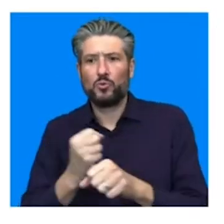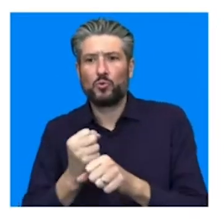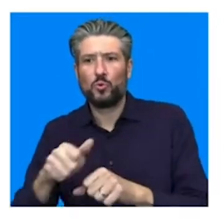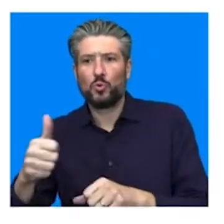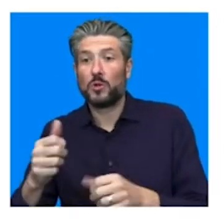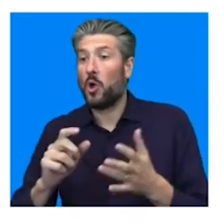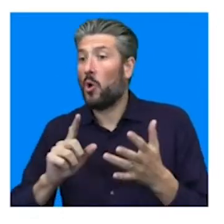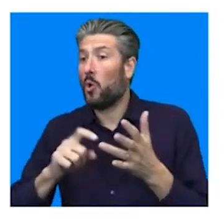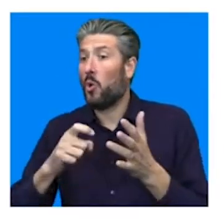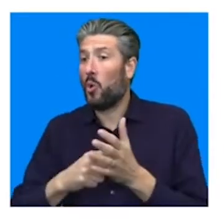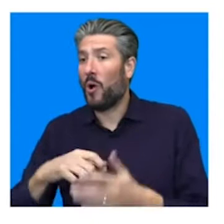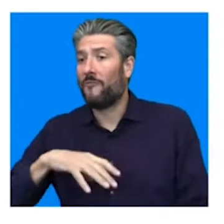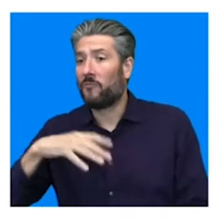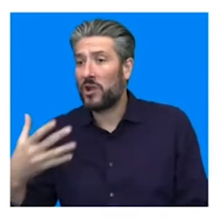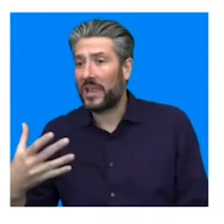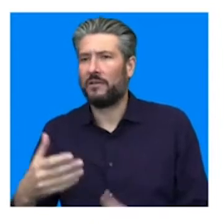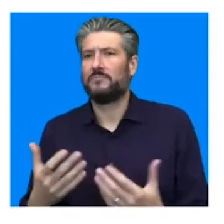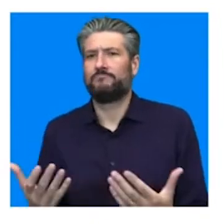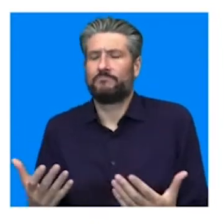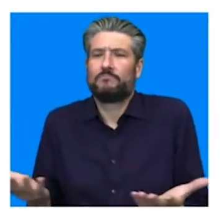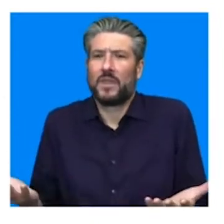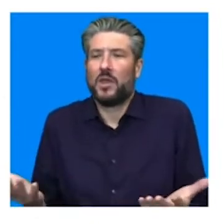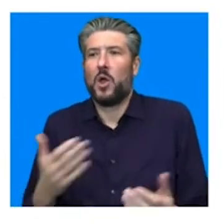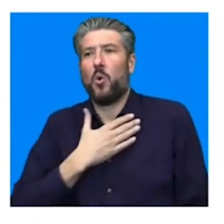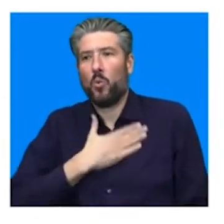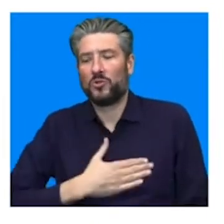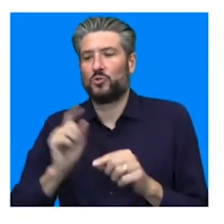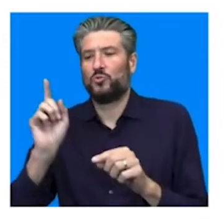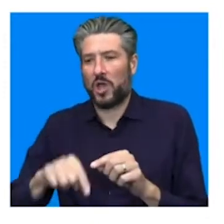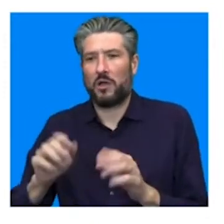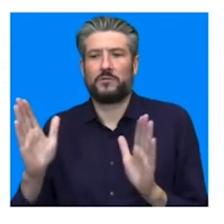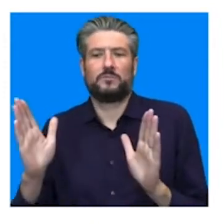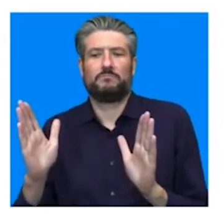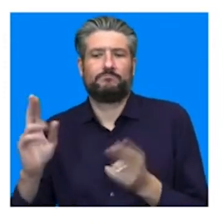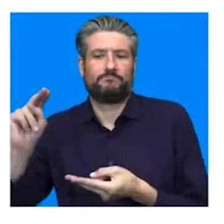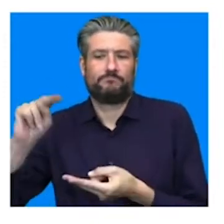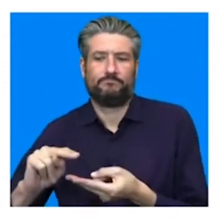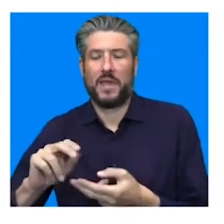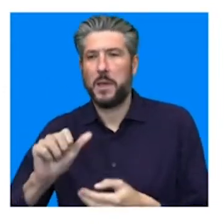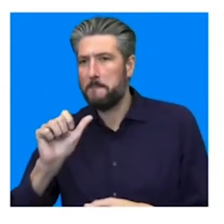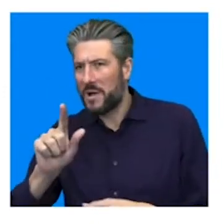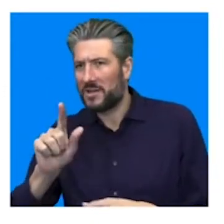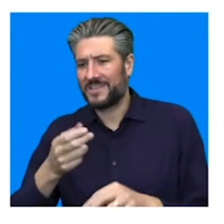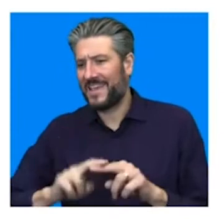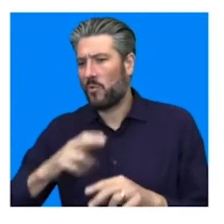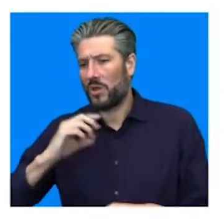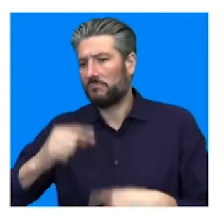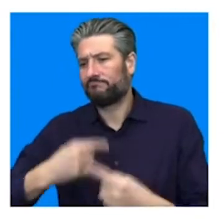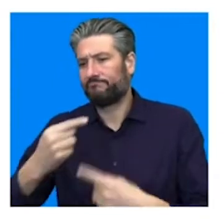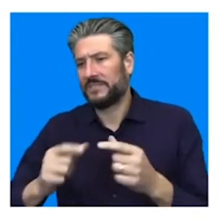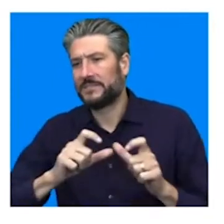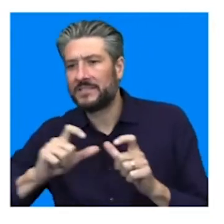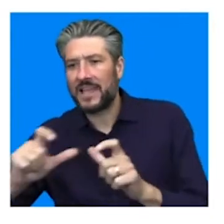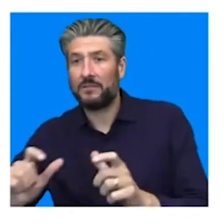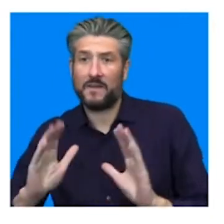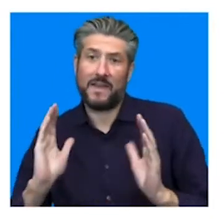for as free as possible. We don't want to have to charge for as much of it as possible. But actually, to keep something sustainable and to offer a great service, you often need to charge, or you